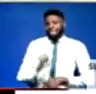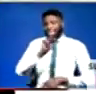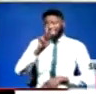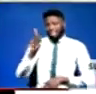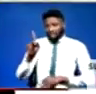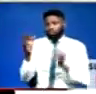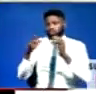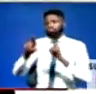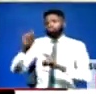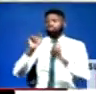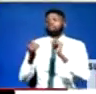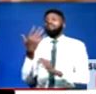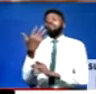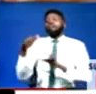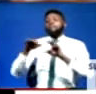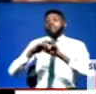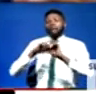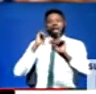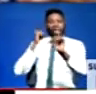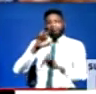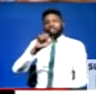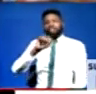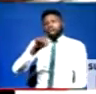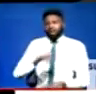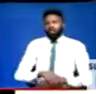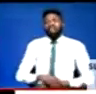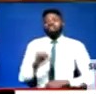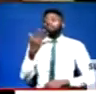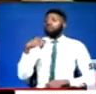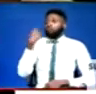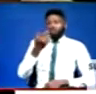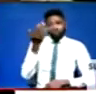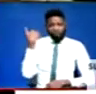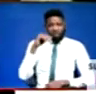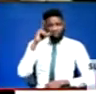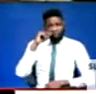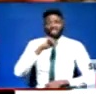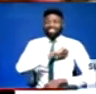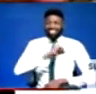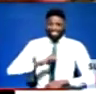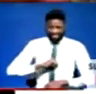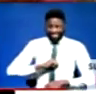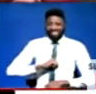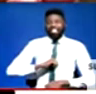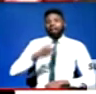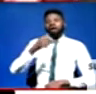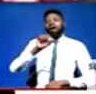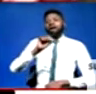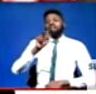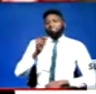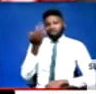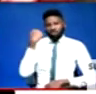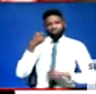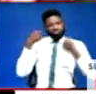a URP ally for EALA slots. The 5 nominees include former Mombasa Senator Hassan Omar, who unsuccessfully